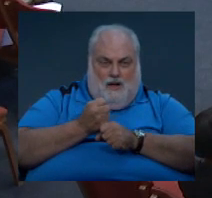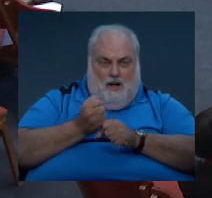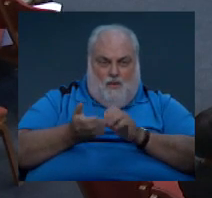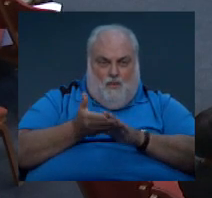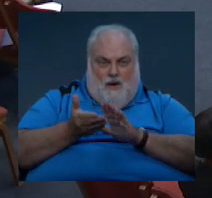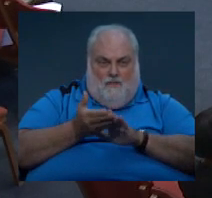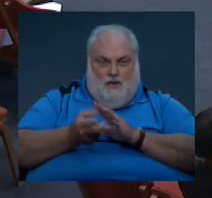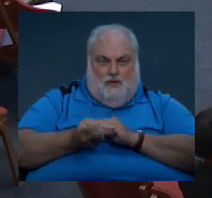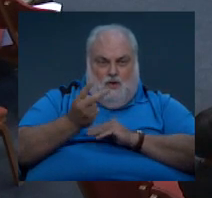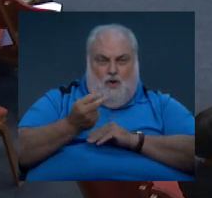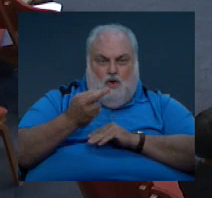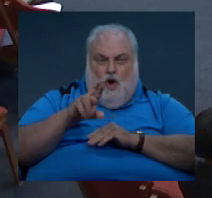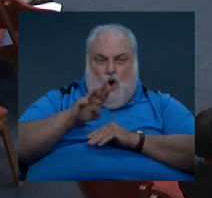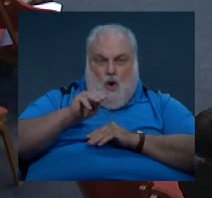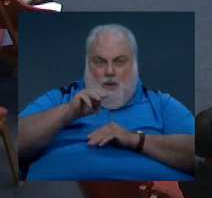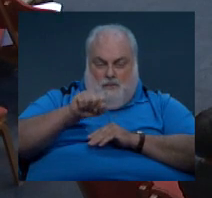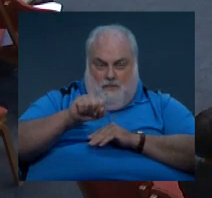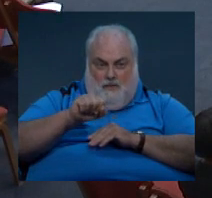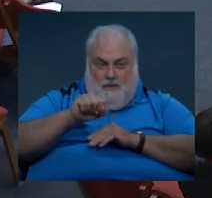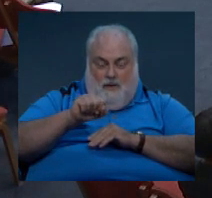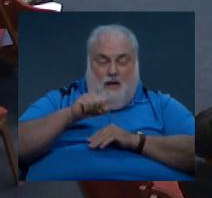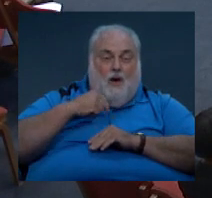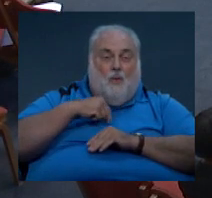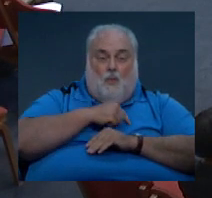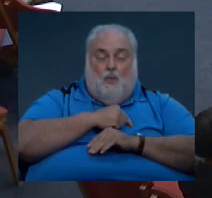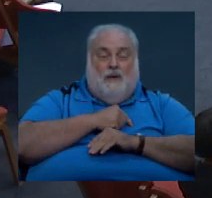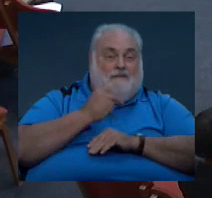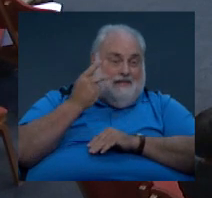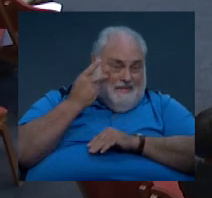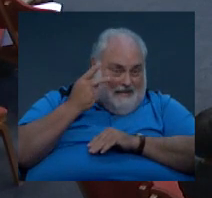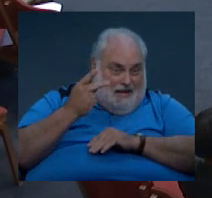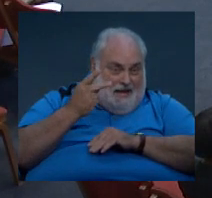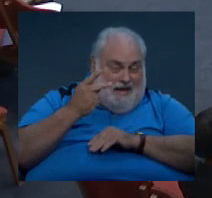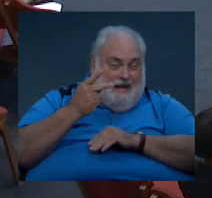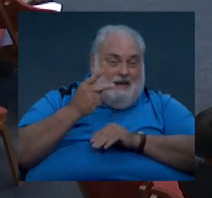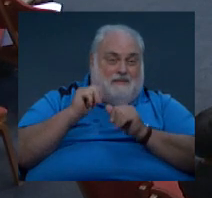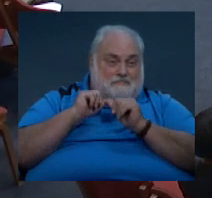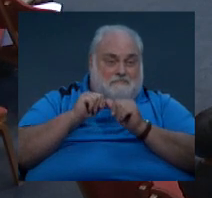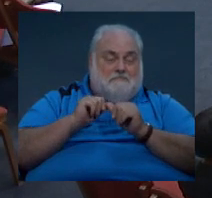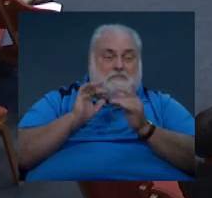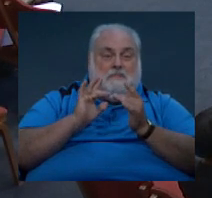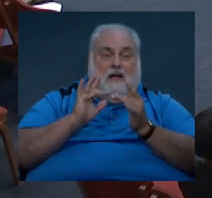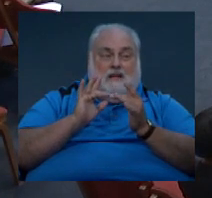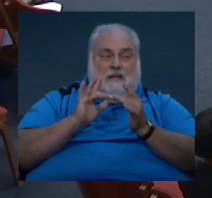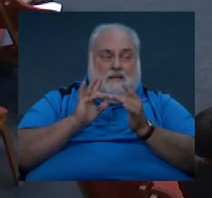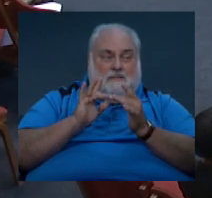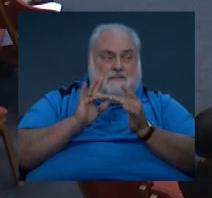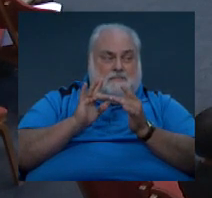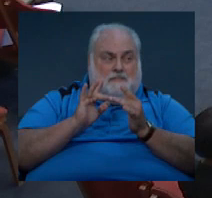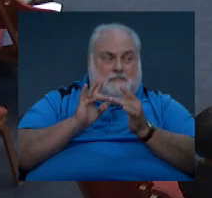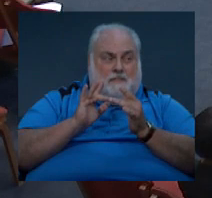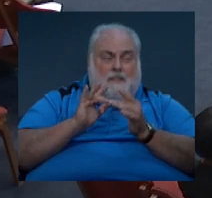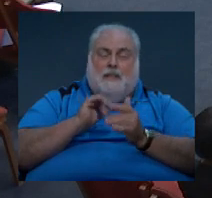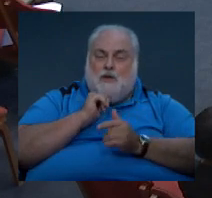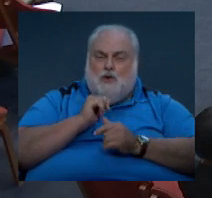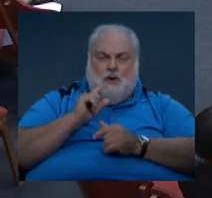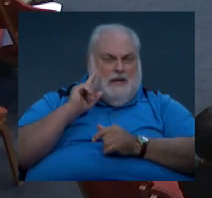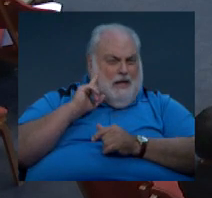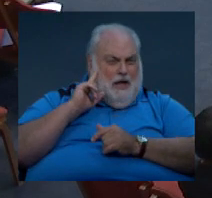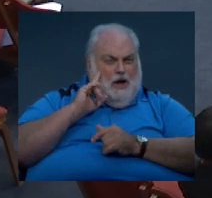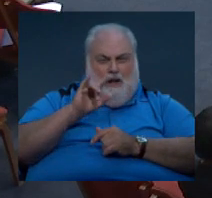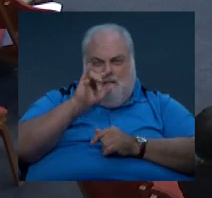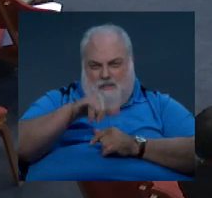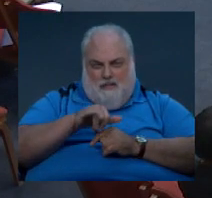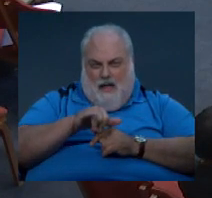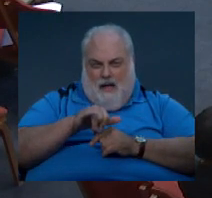ran for 2 terms. And we kept in close contact. But you don't hear the kind of